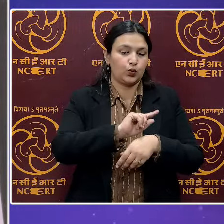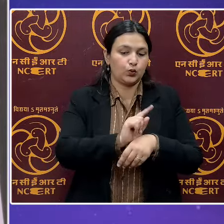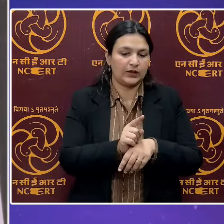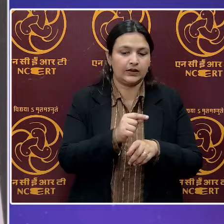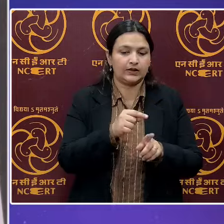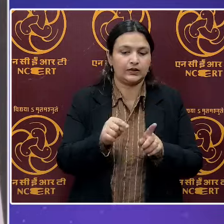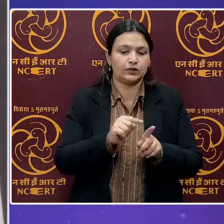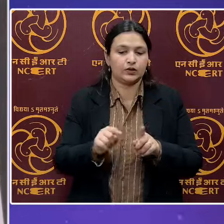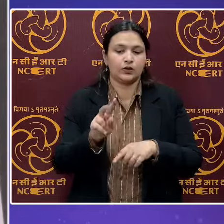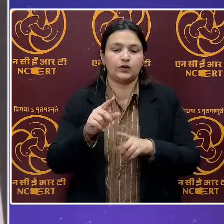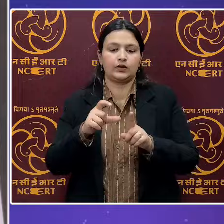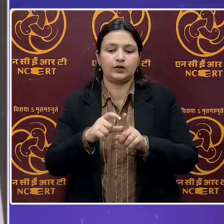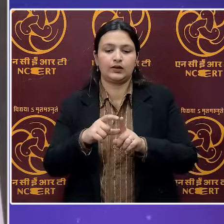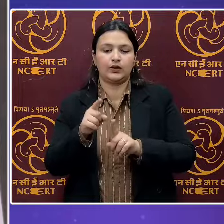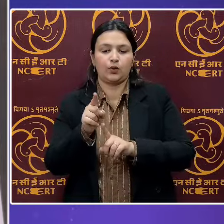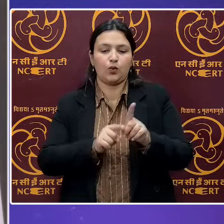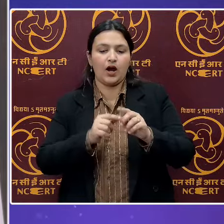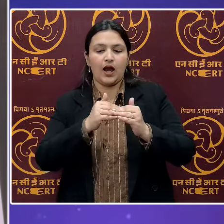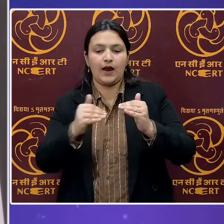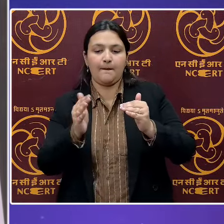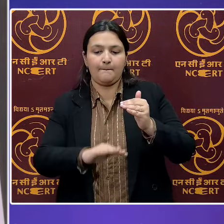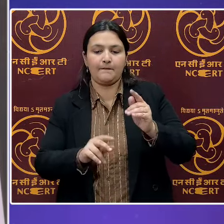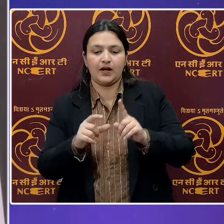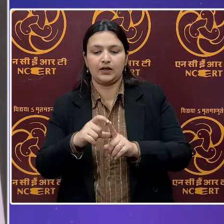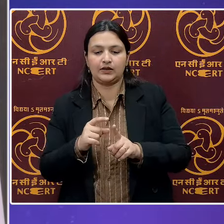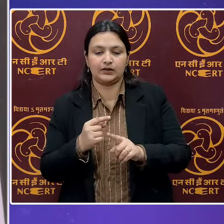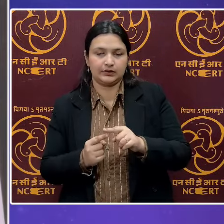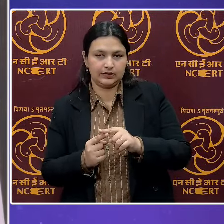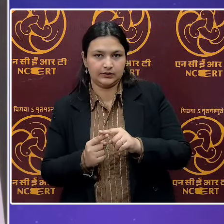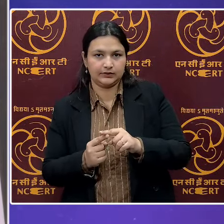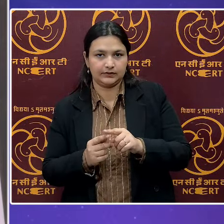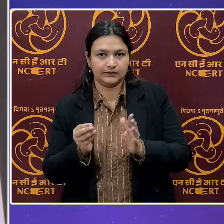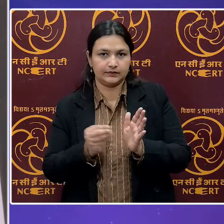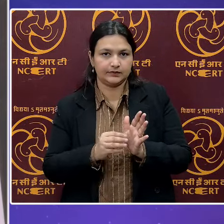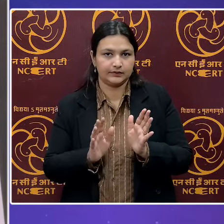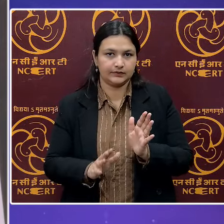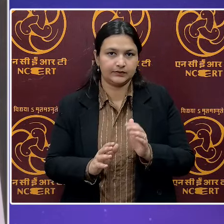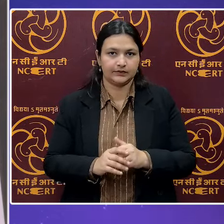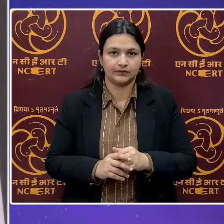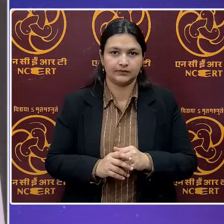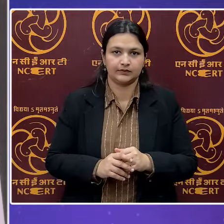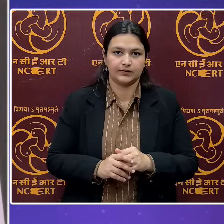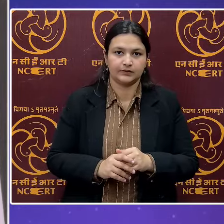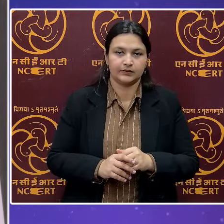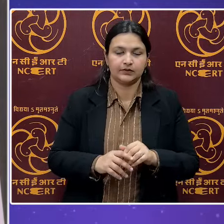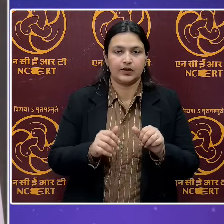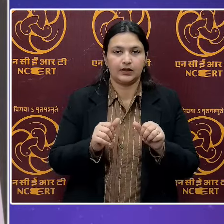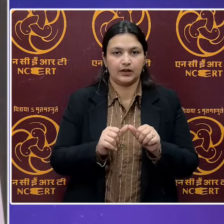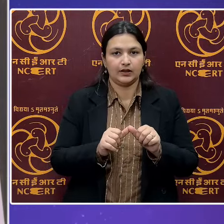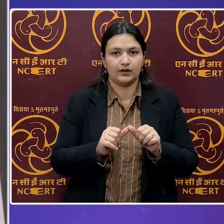dt, will be equal to d by dt of a sin omega